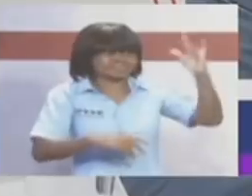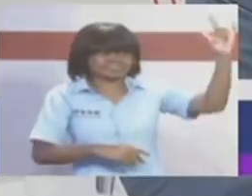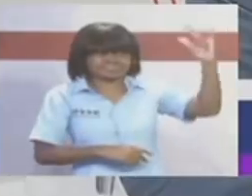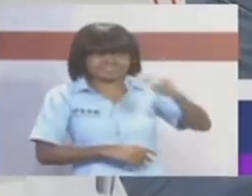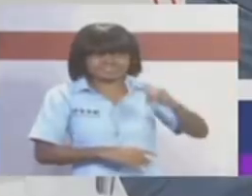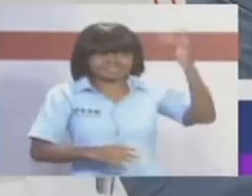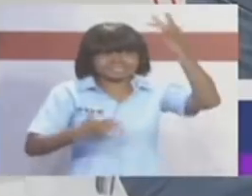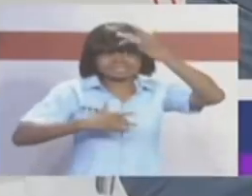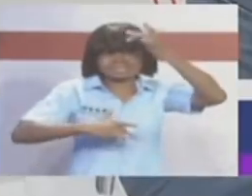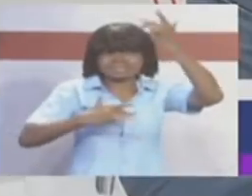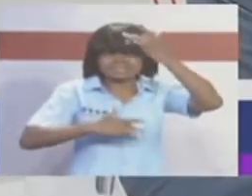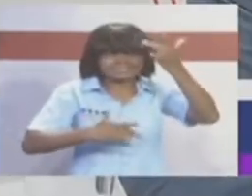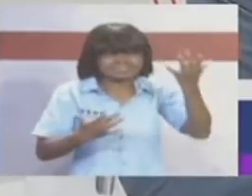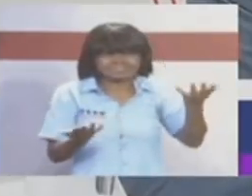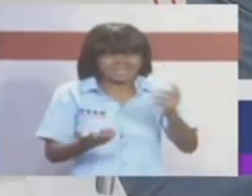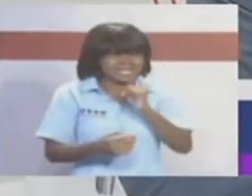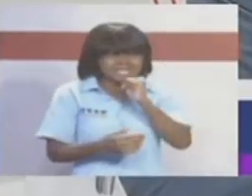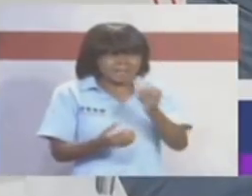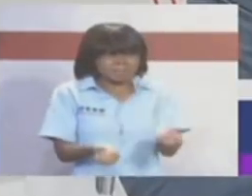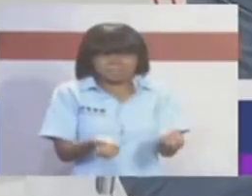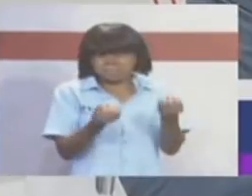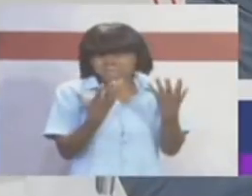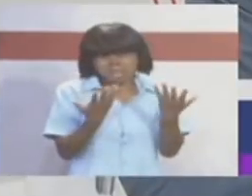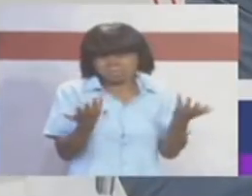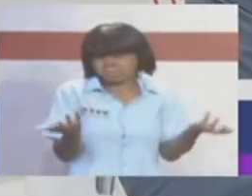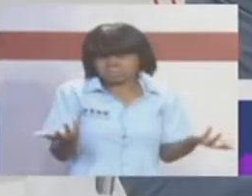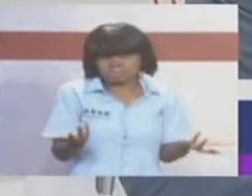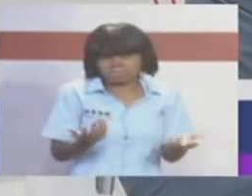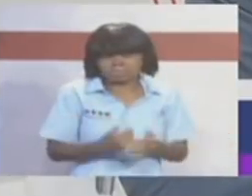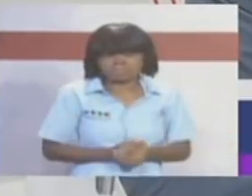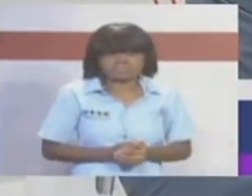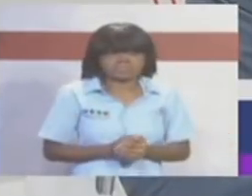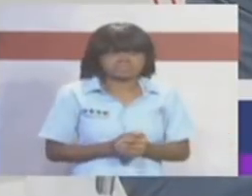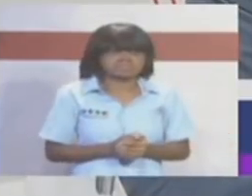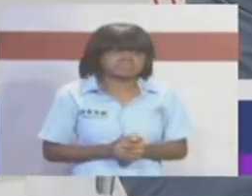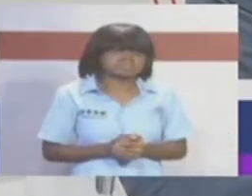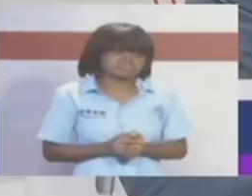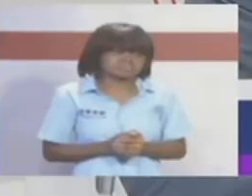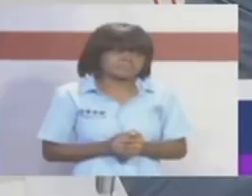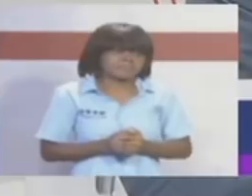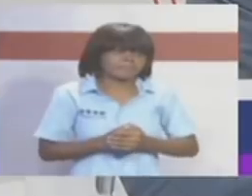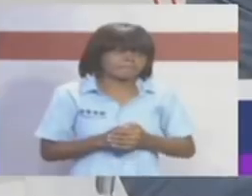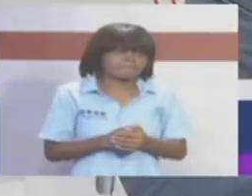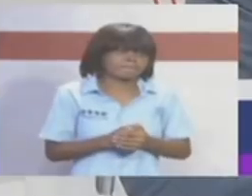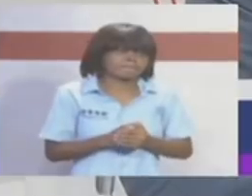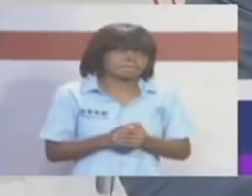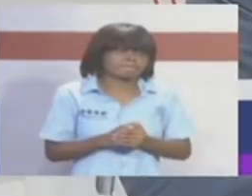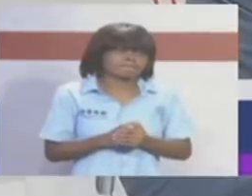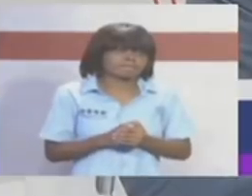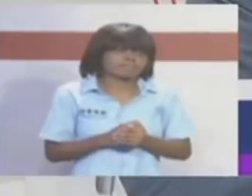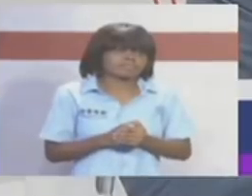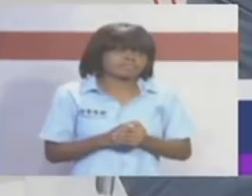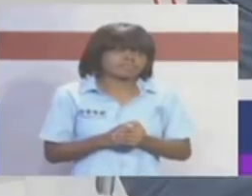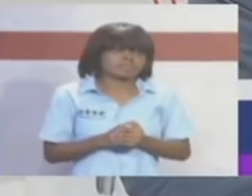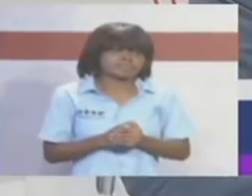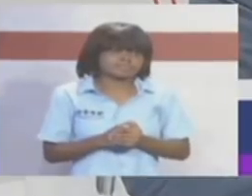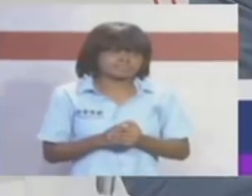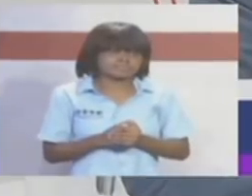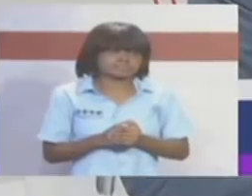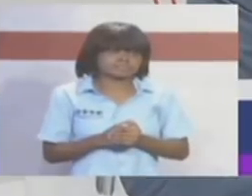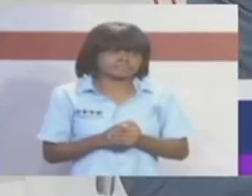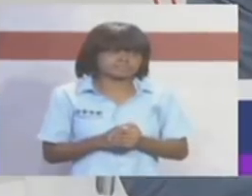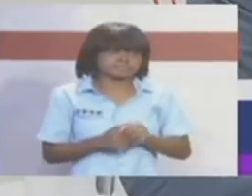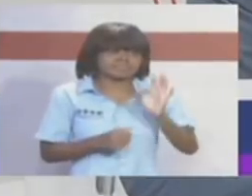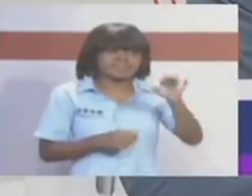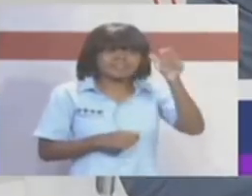mechanisms for reducing the risk of individuals coming in infected, first, the vaccination requirement in order to avoid quarantine, and second, the